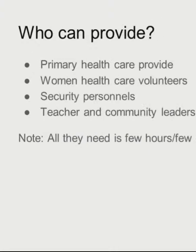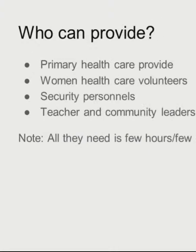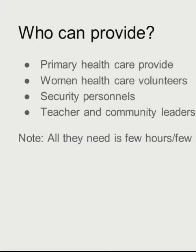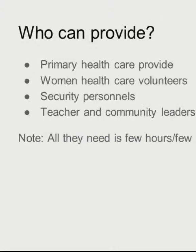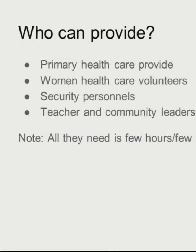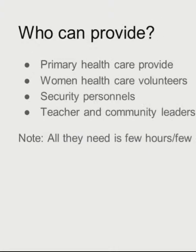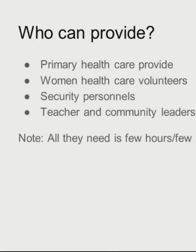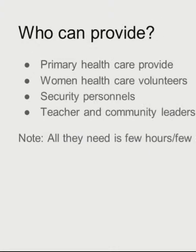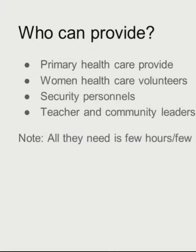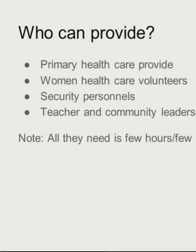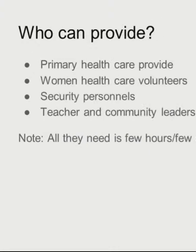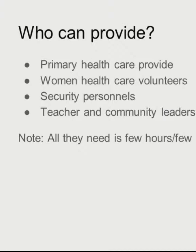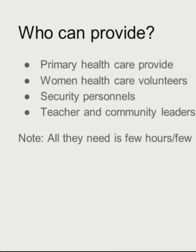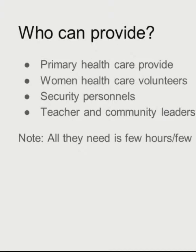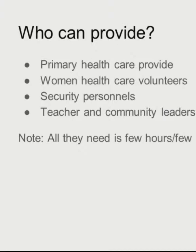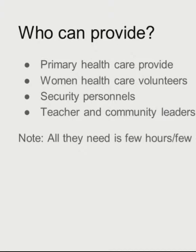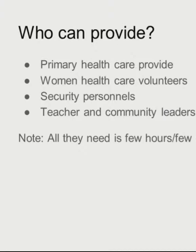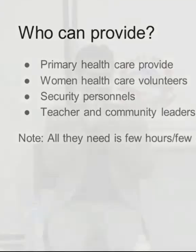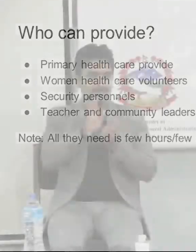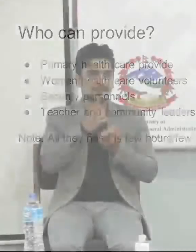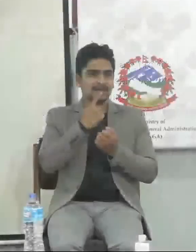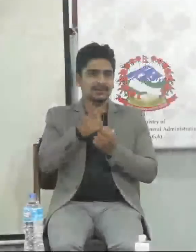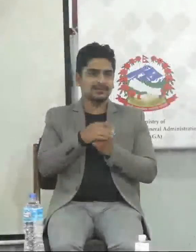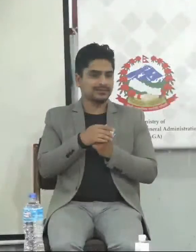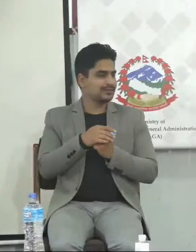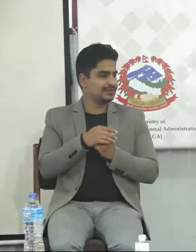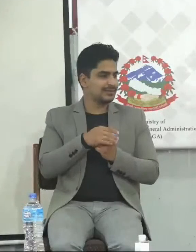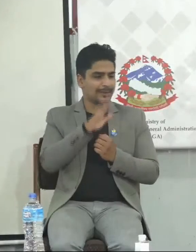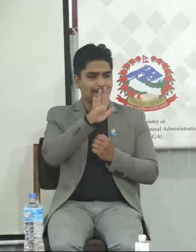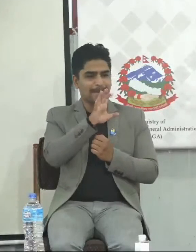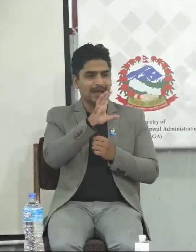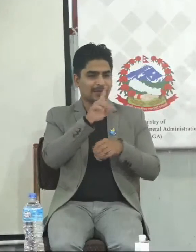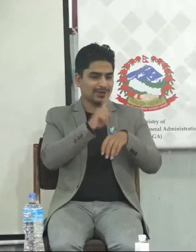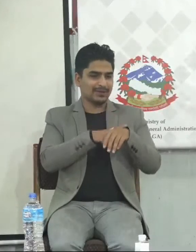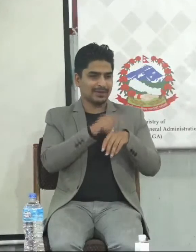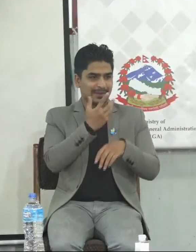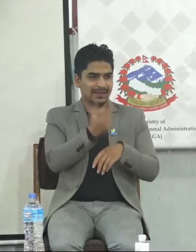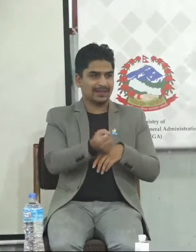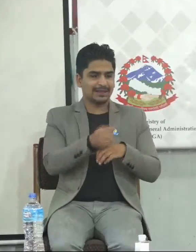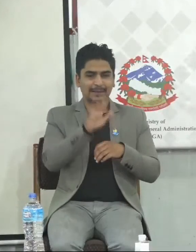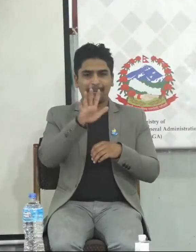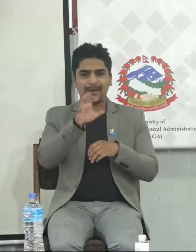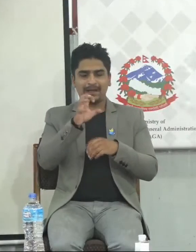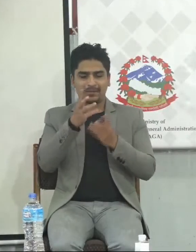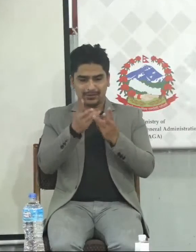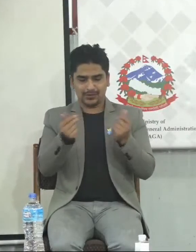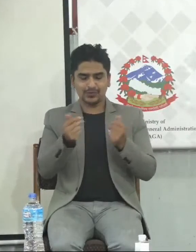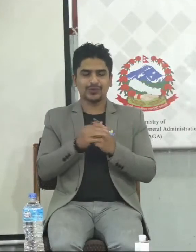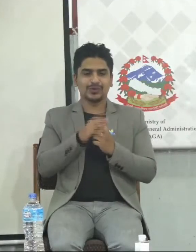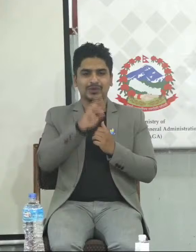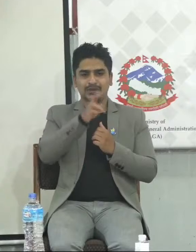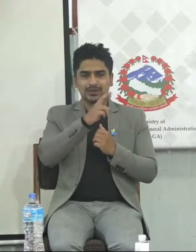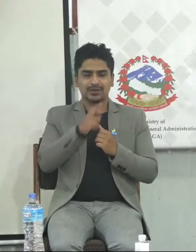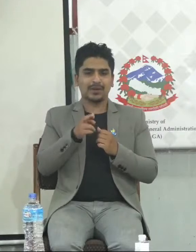So in 5 minutes, and the primary healthcare providers. Now, because we are